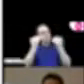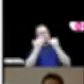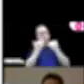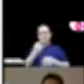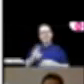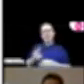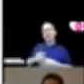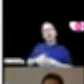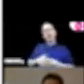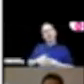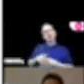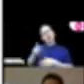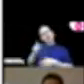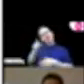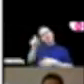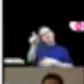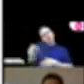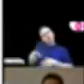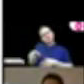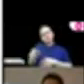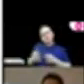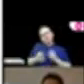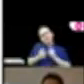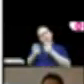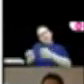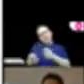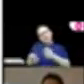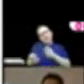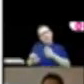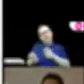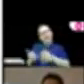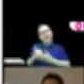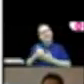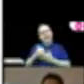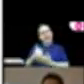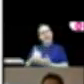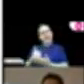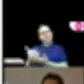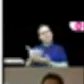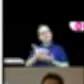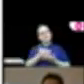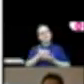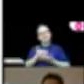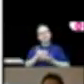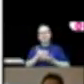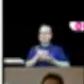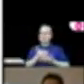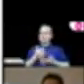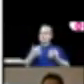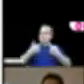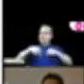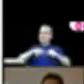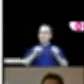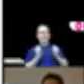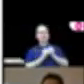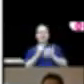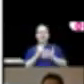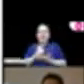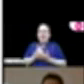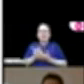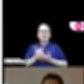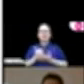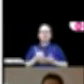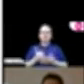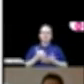we need to give these people asylum. But if we agree that the lesbians, the gays, or